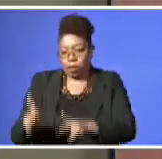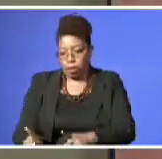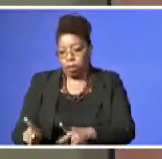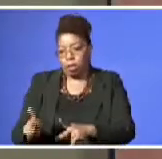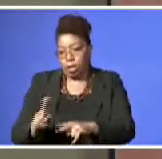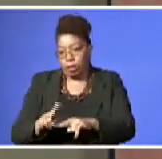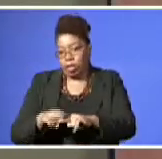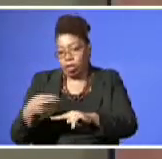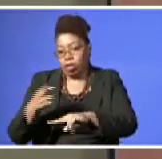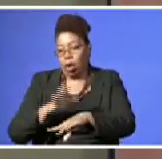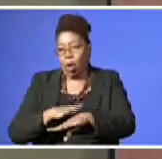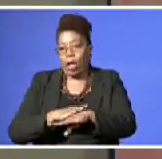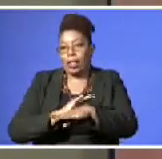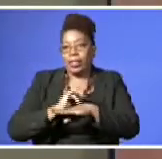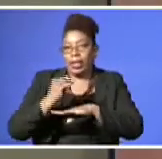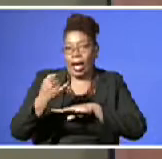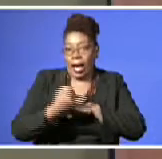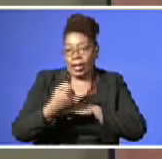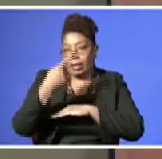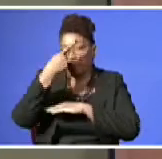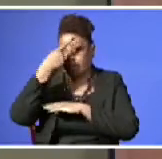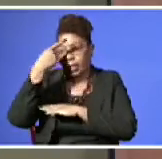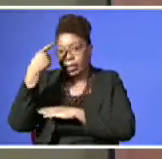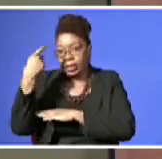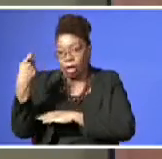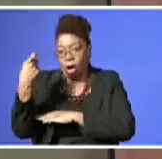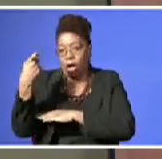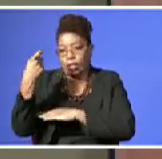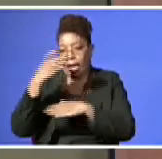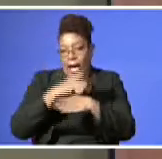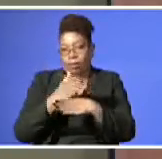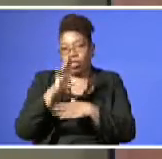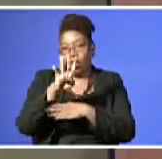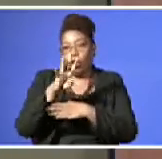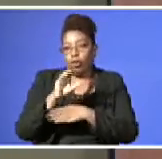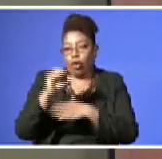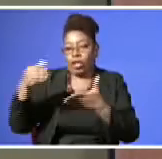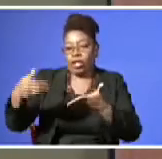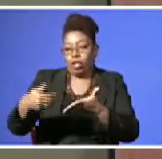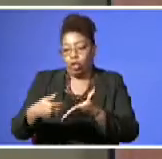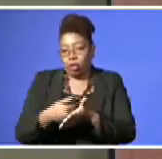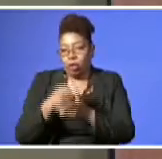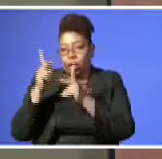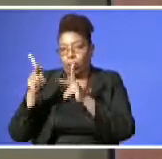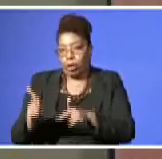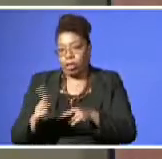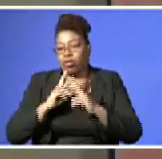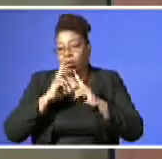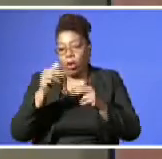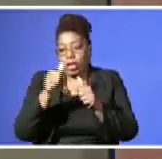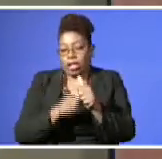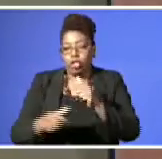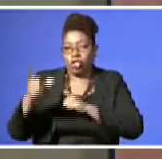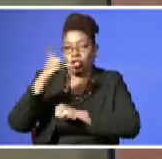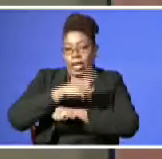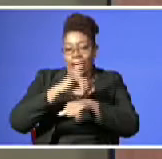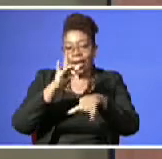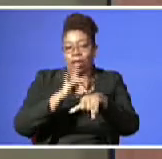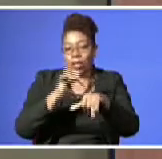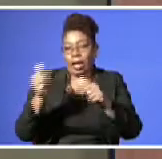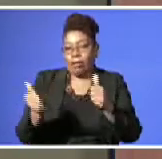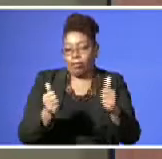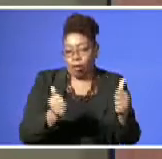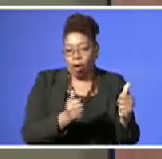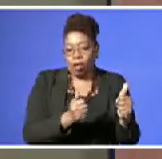on the island, all because of an average of 40 new cases that are reported each day. Contact tracing efforts by health surveillance